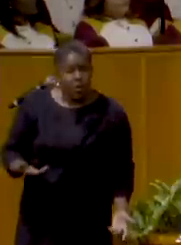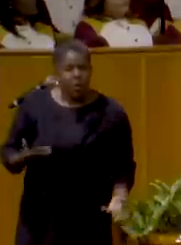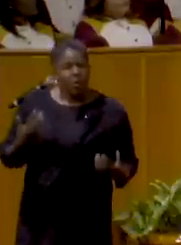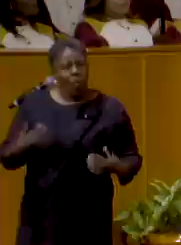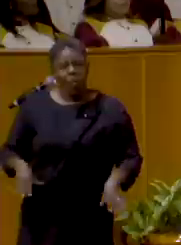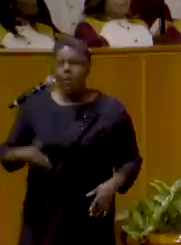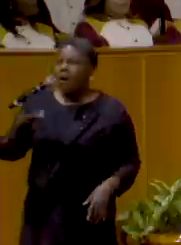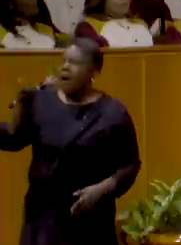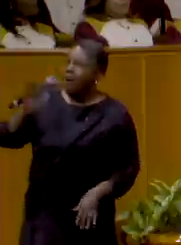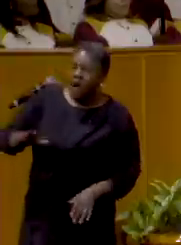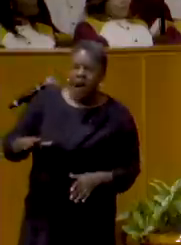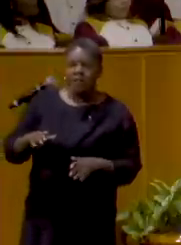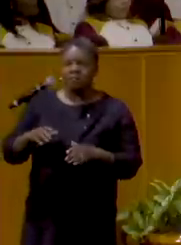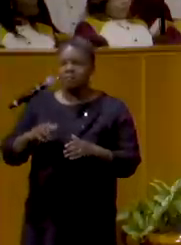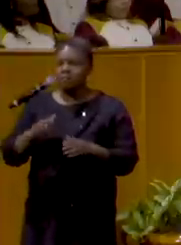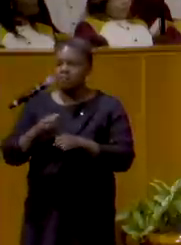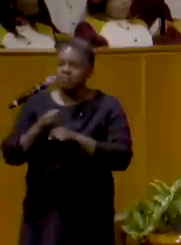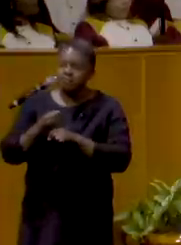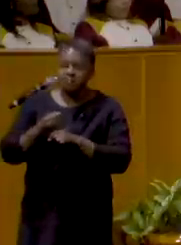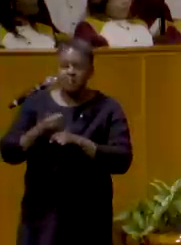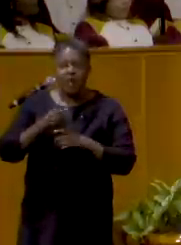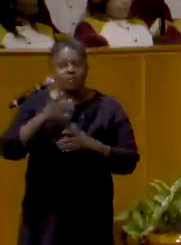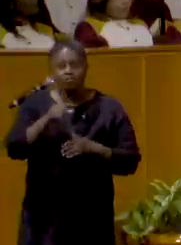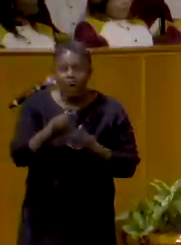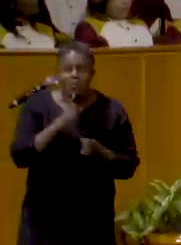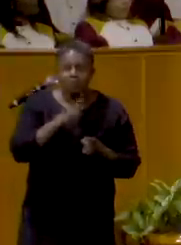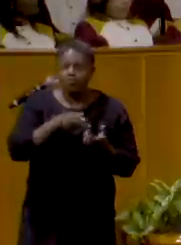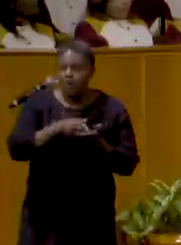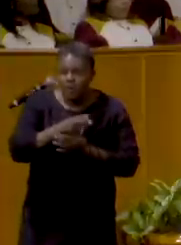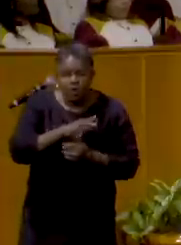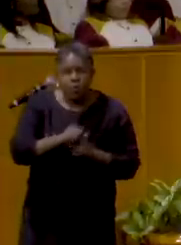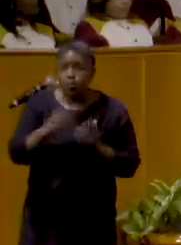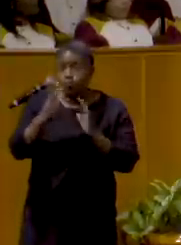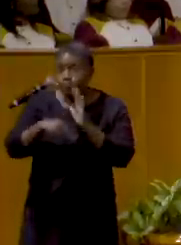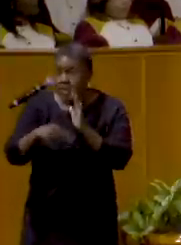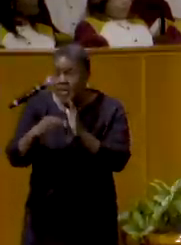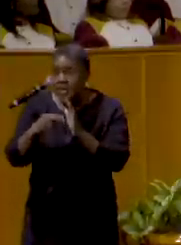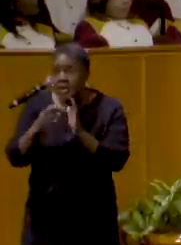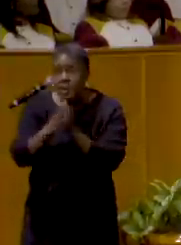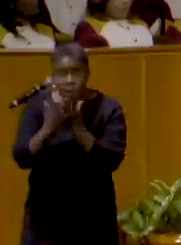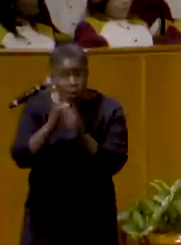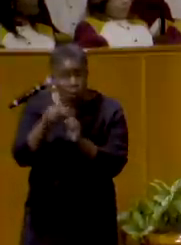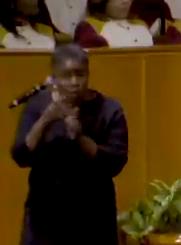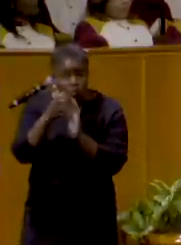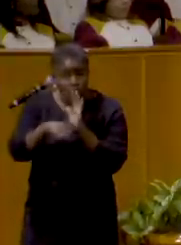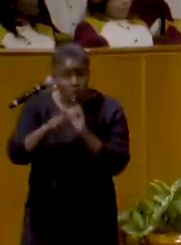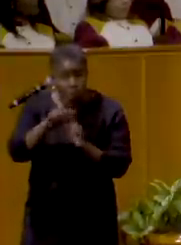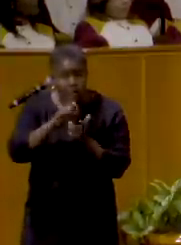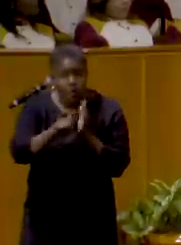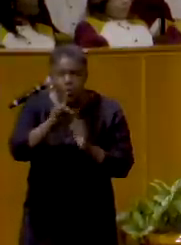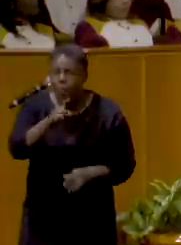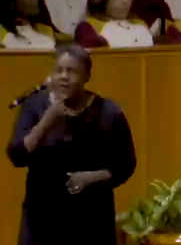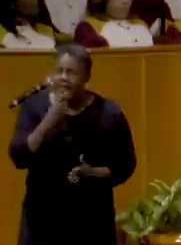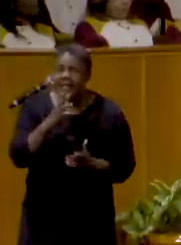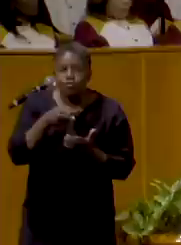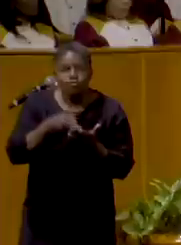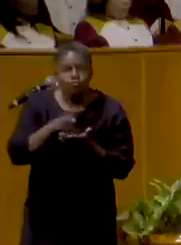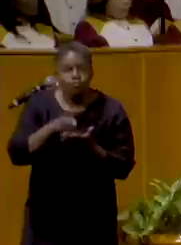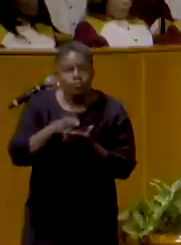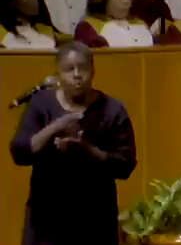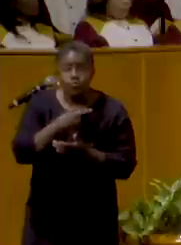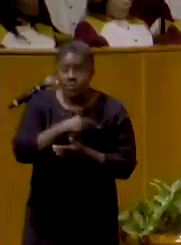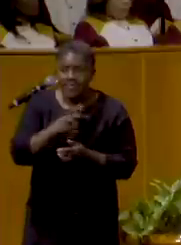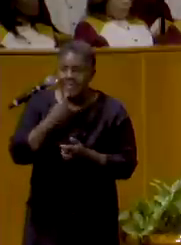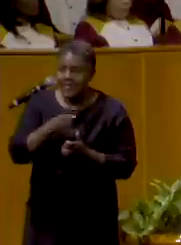God brags on Job because Job has earned it. Job is righteous. You go ahead and read Job. When you get to chapter 1, verse 1, it's his religious resume.